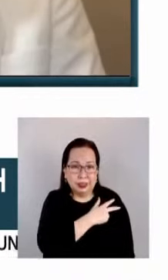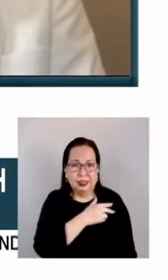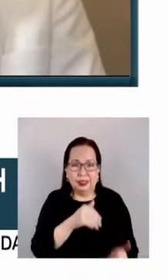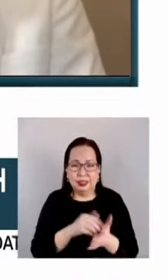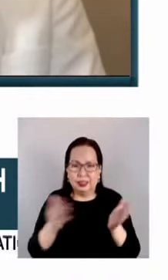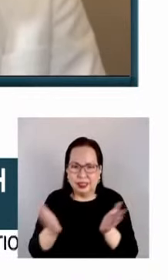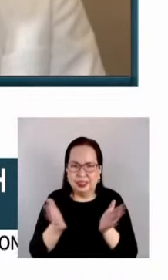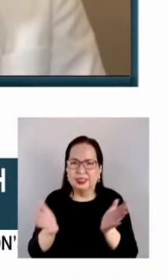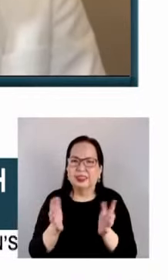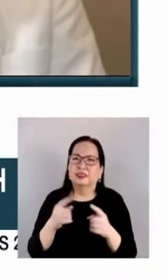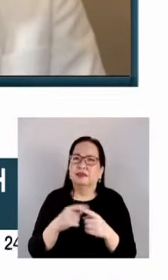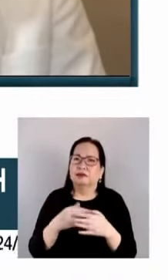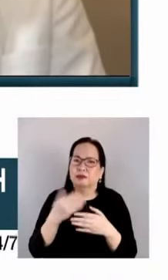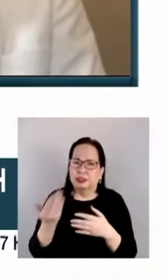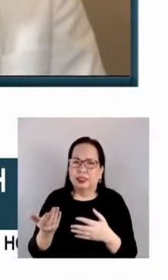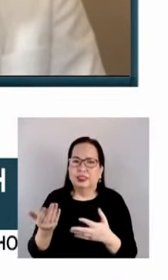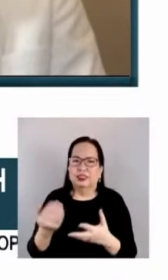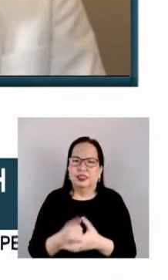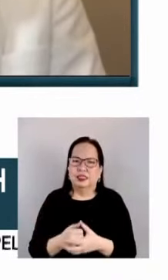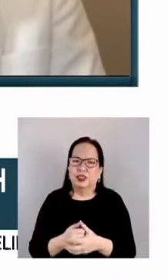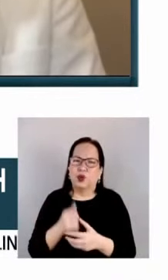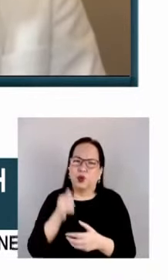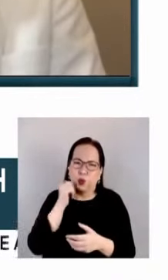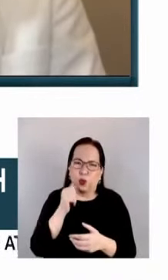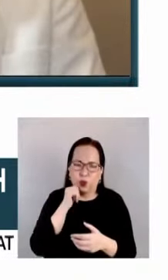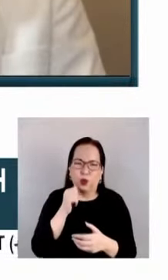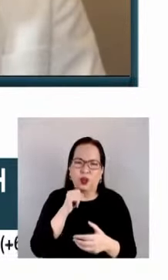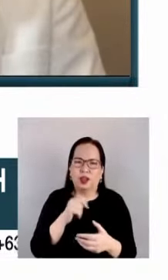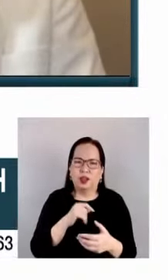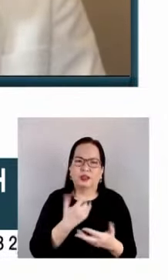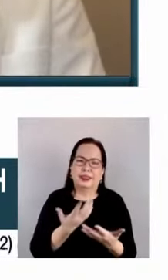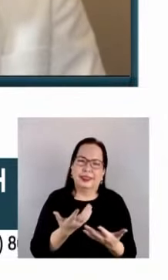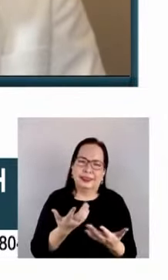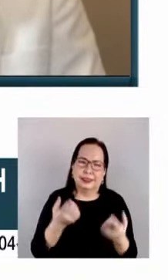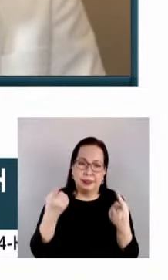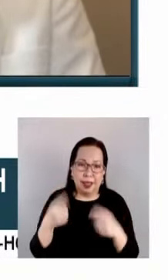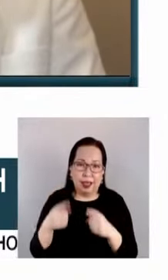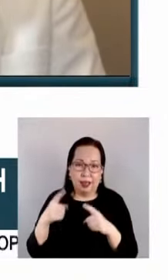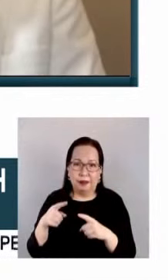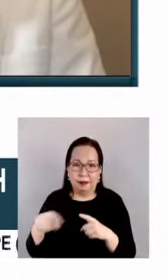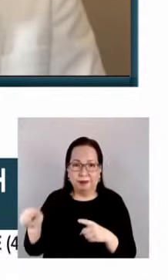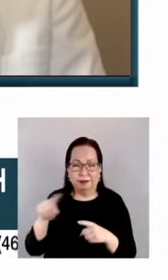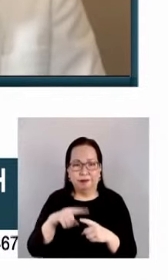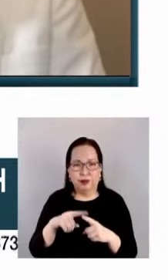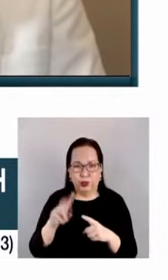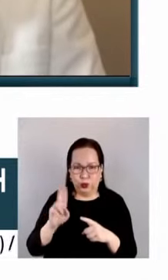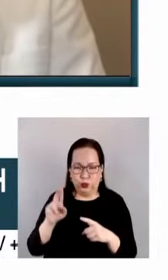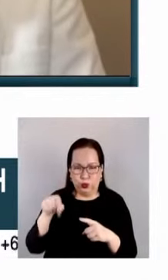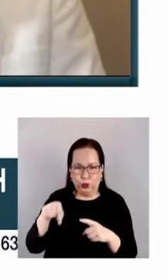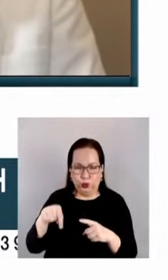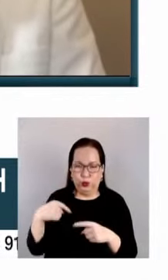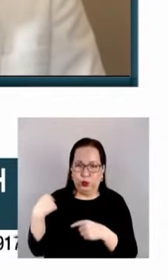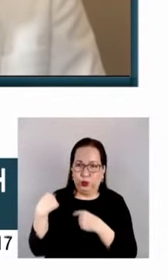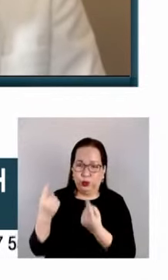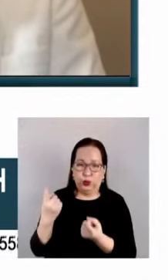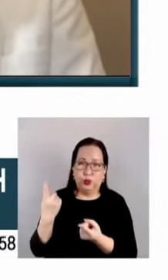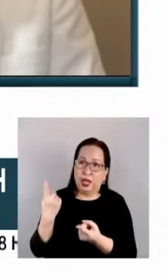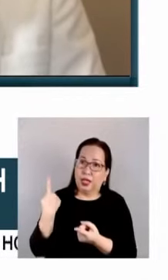encouraged. That's always the cycle of the strategy that we have been observing the past